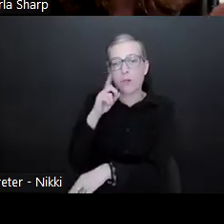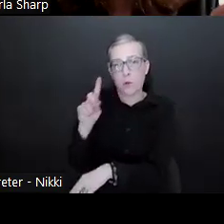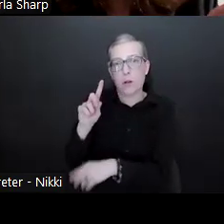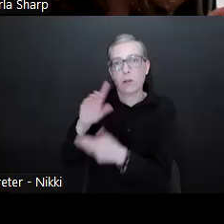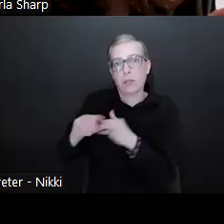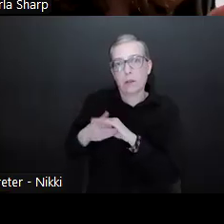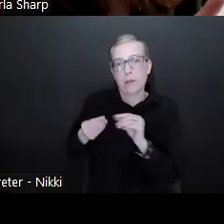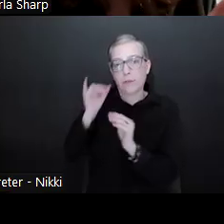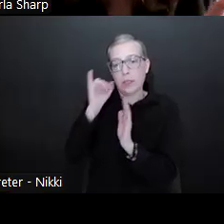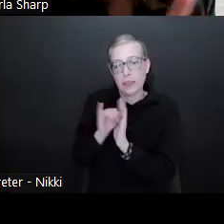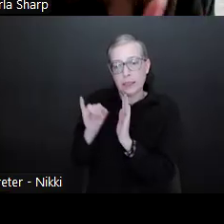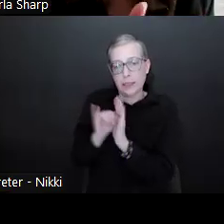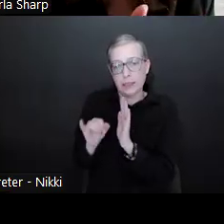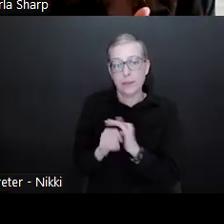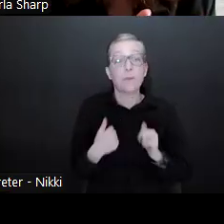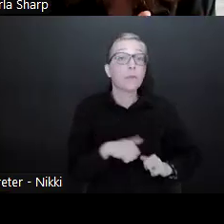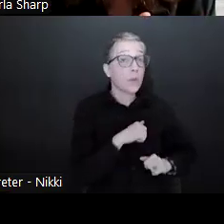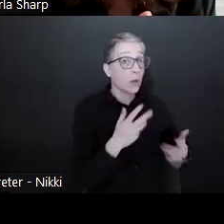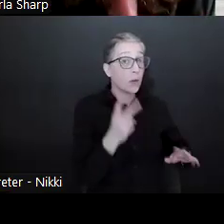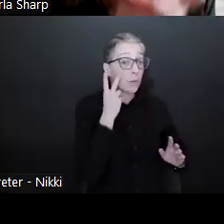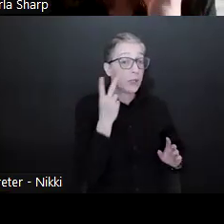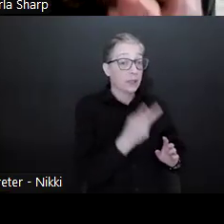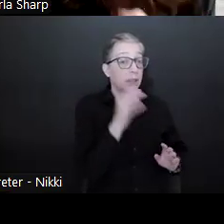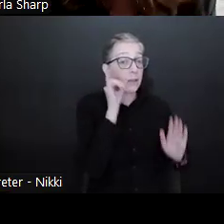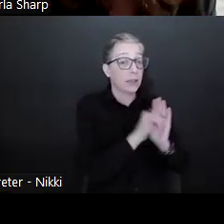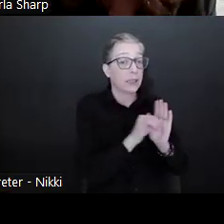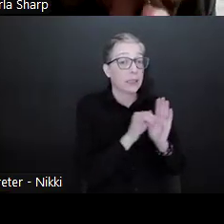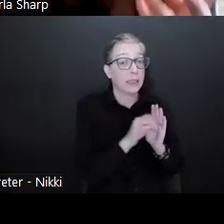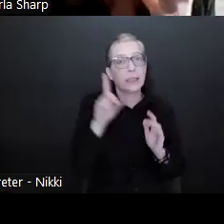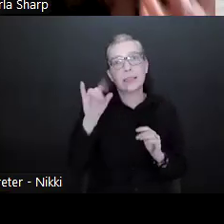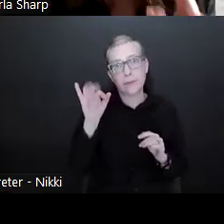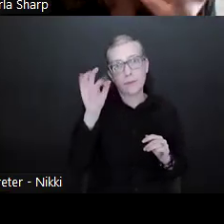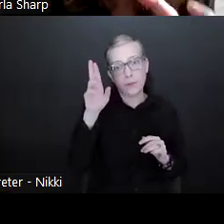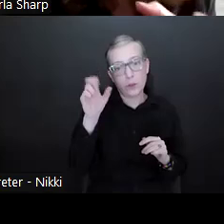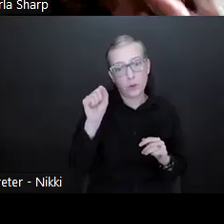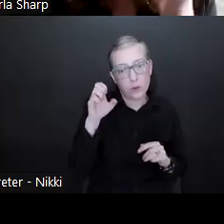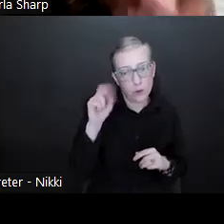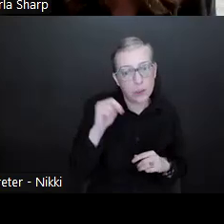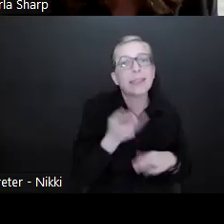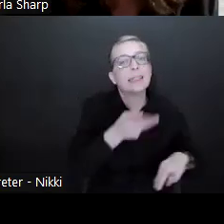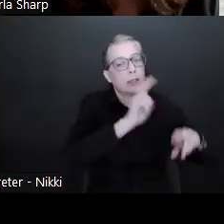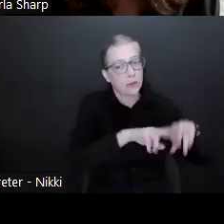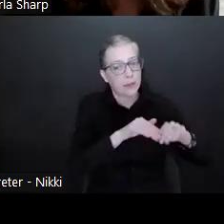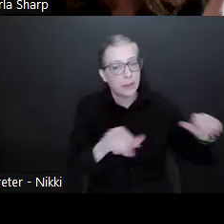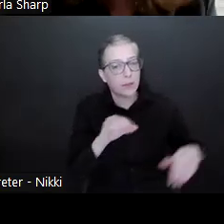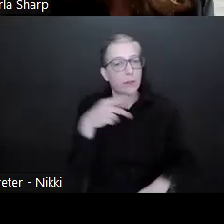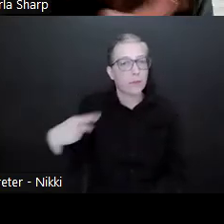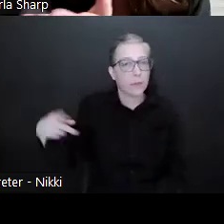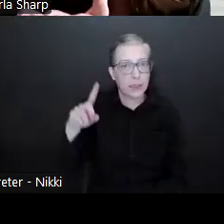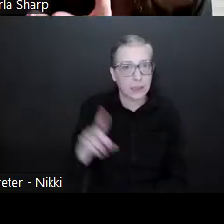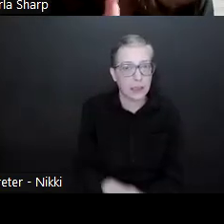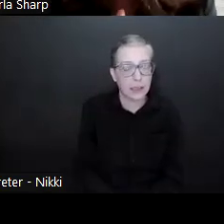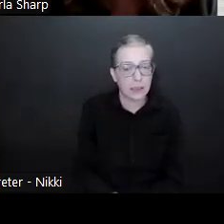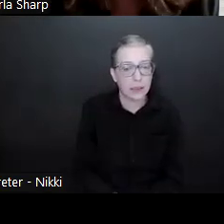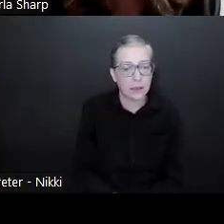that identity diffusion increases personality pathology, so self-components are key for criterion A function, and